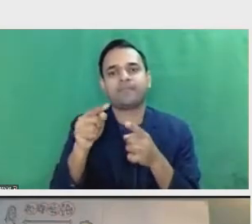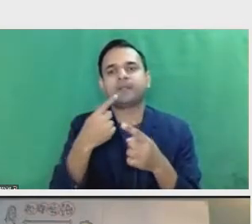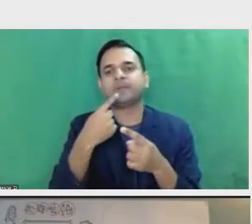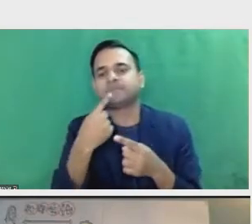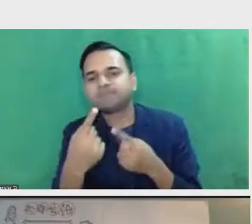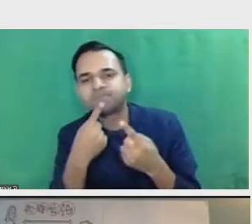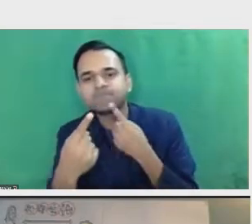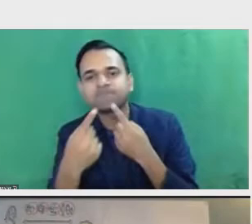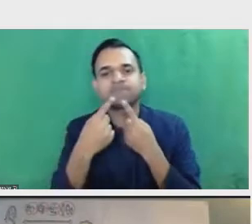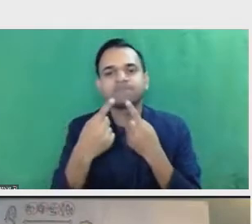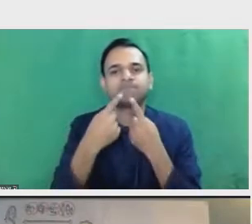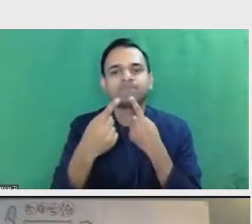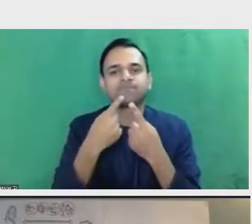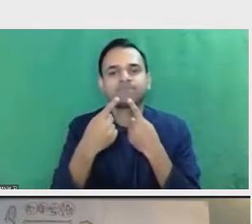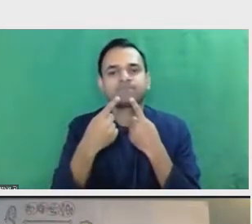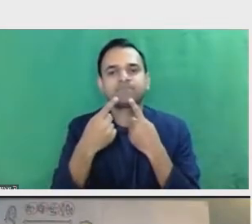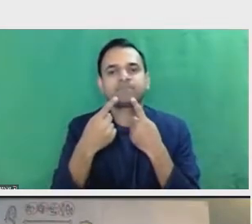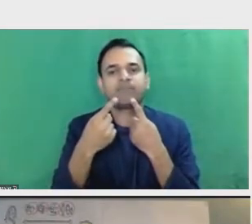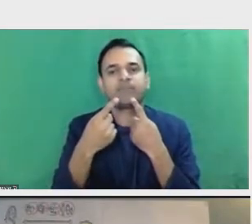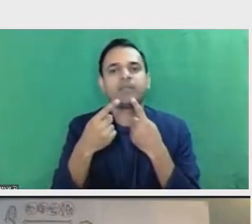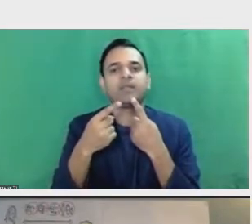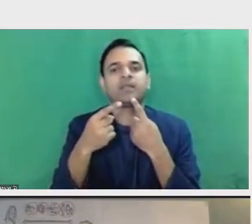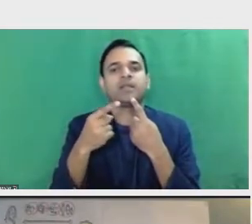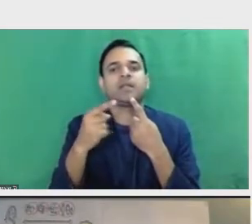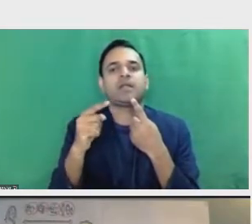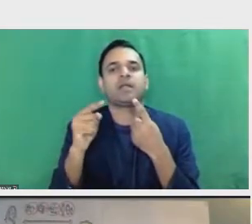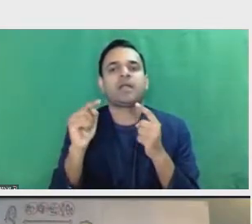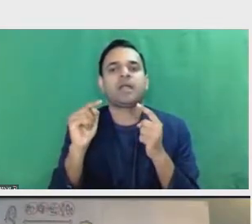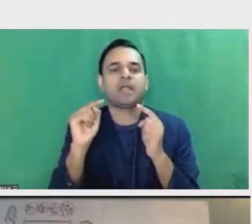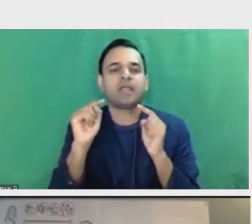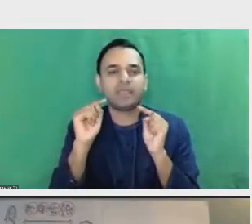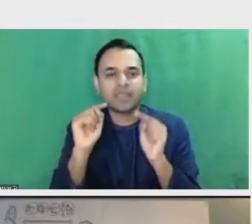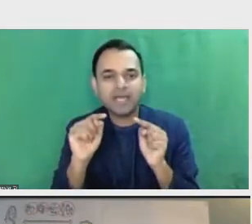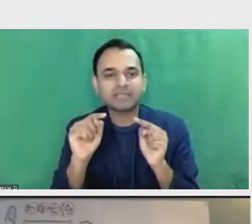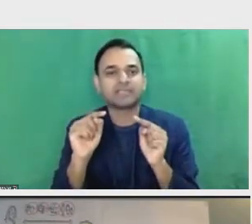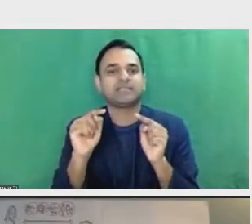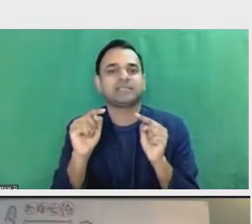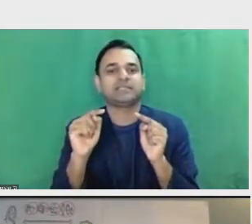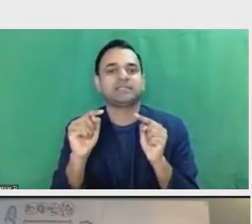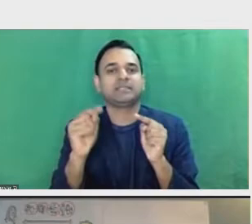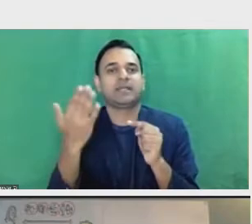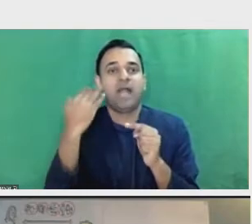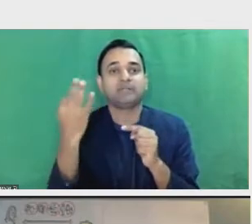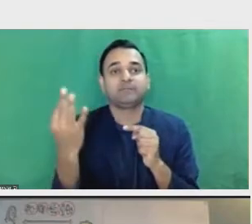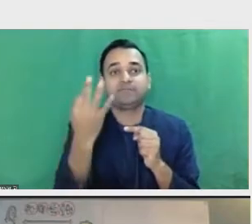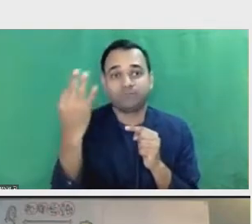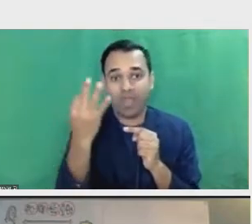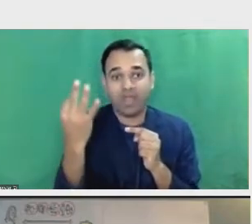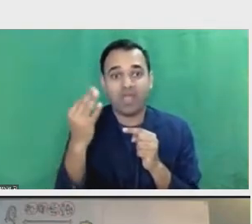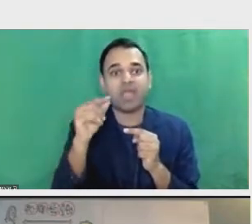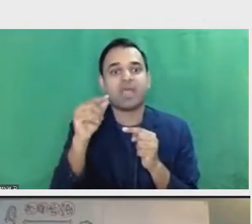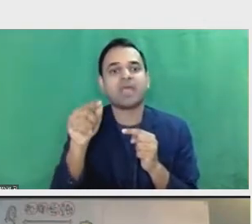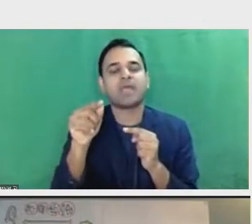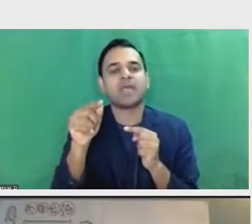last Friday recognized for the first time at the global level that everyone, everywhere, has the fundamental human right to live